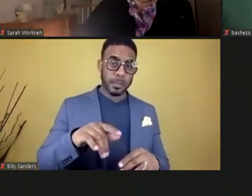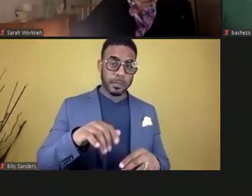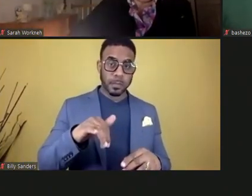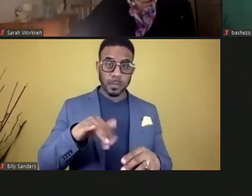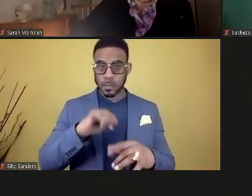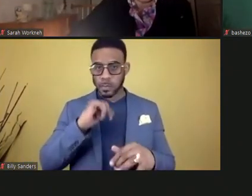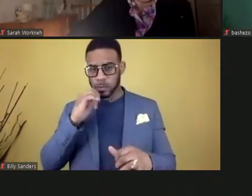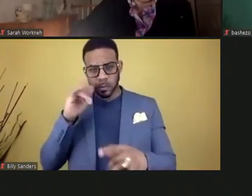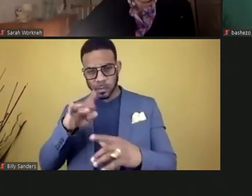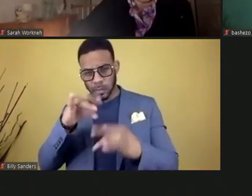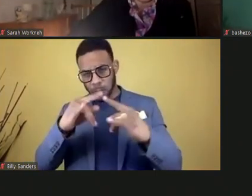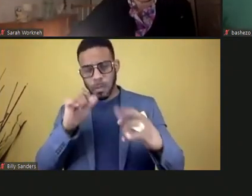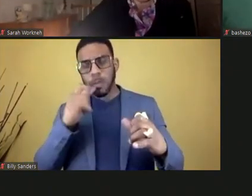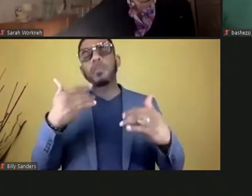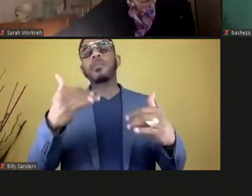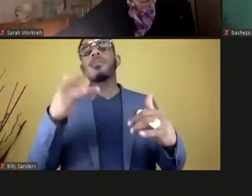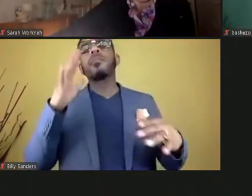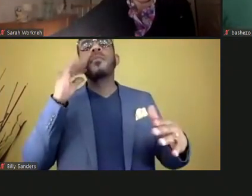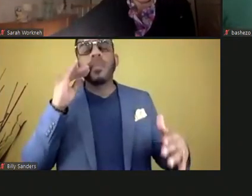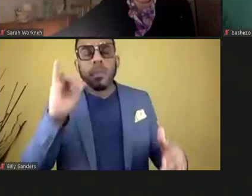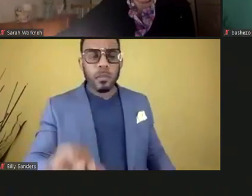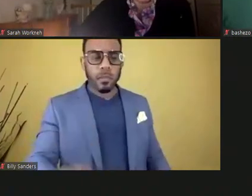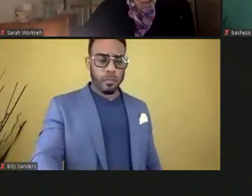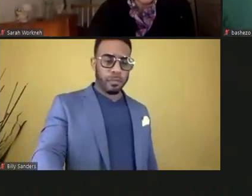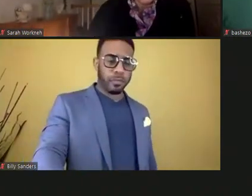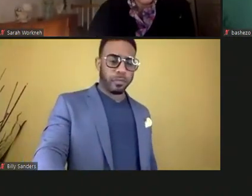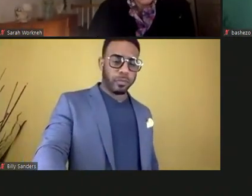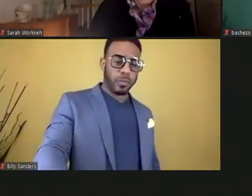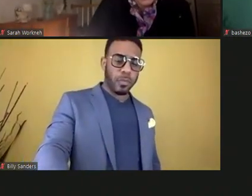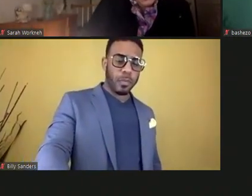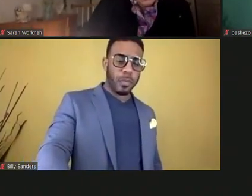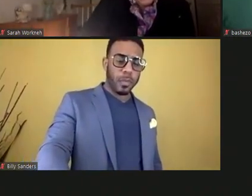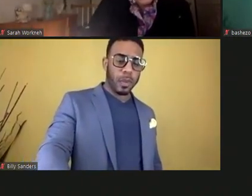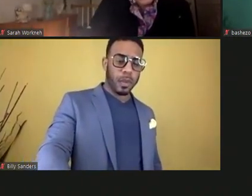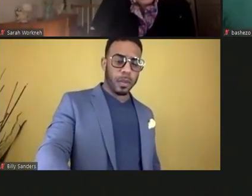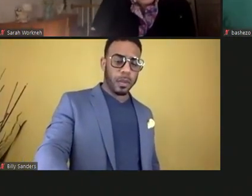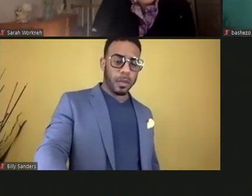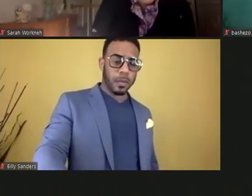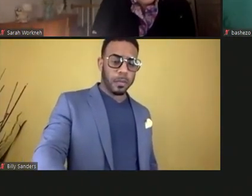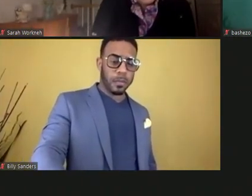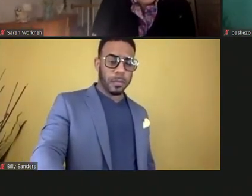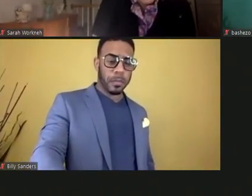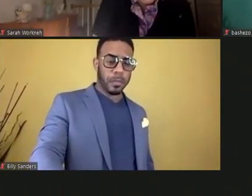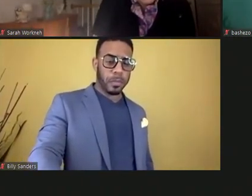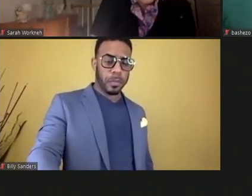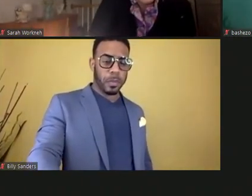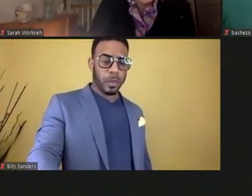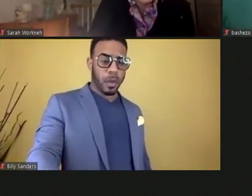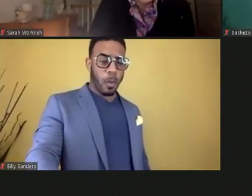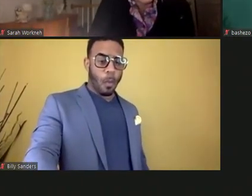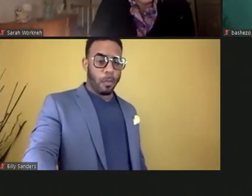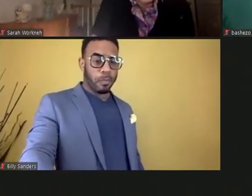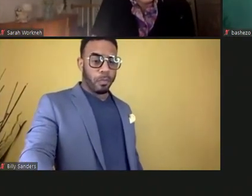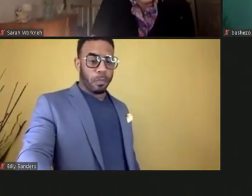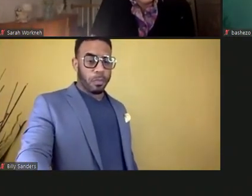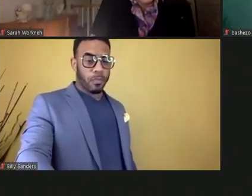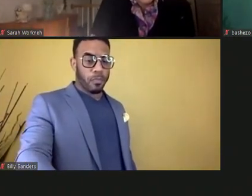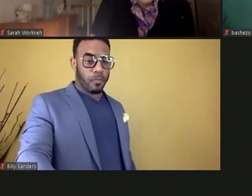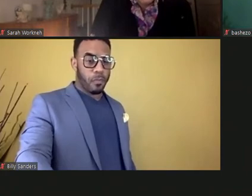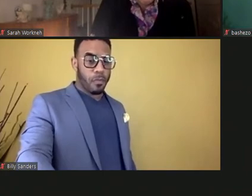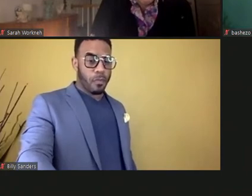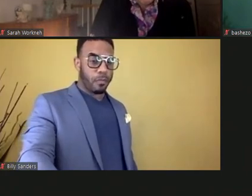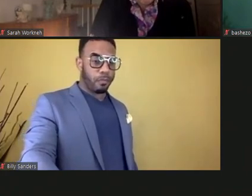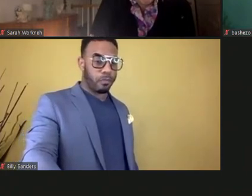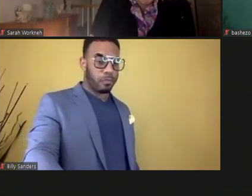hear about the tents. Let's go experience this so that we're not just ill-informed based on news talking points, but we have